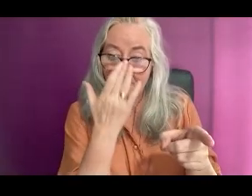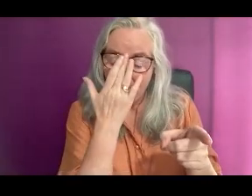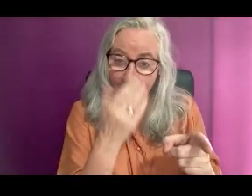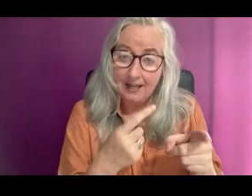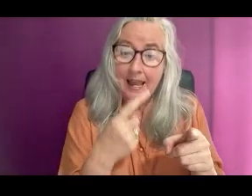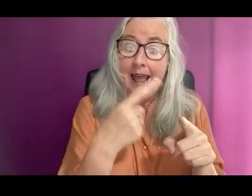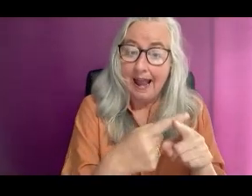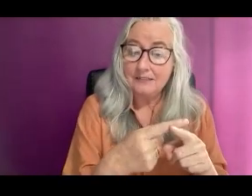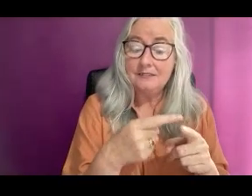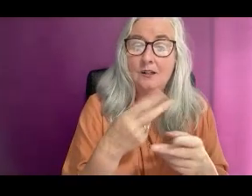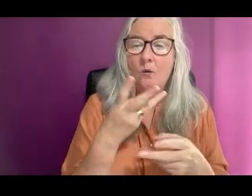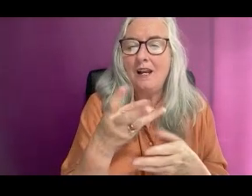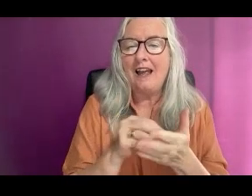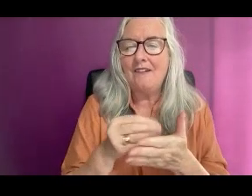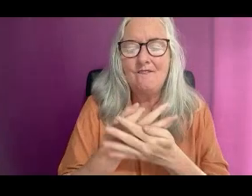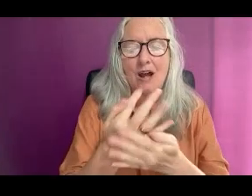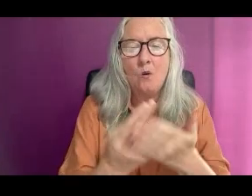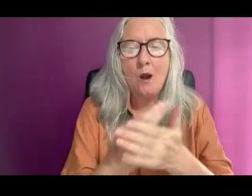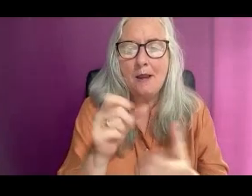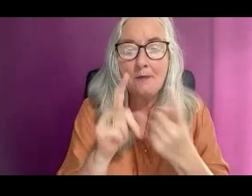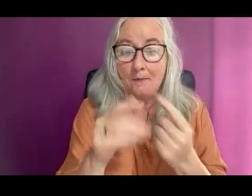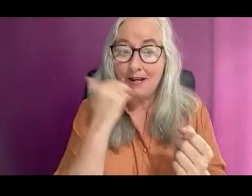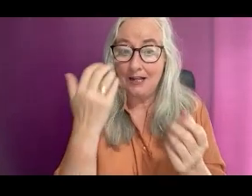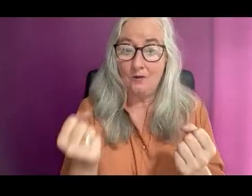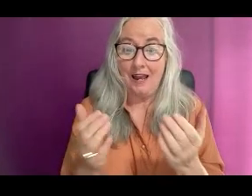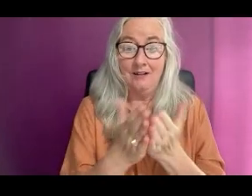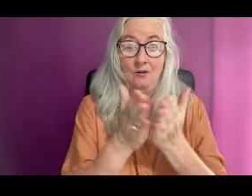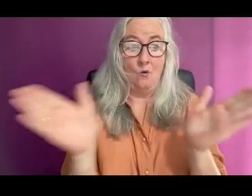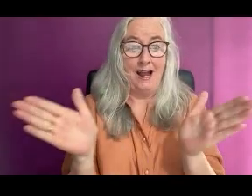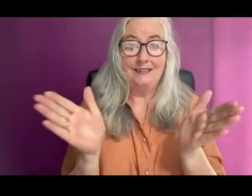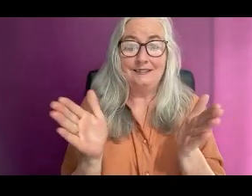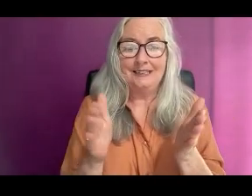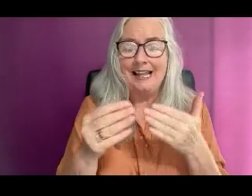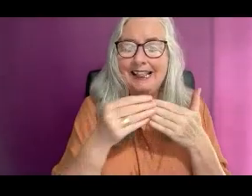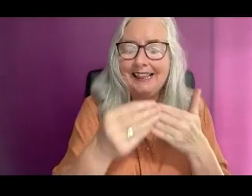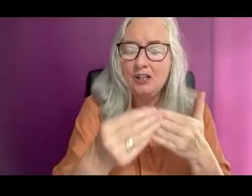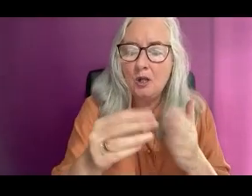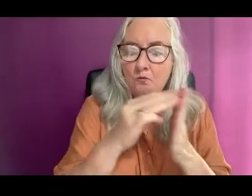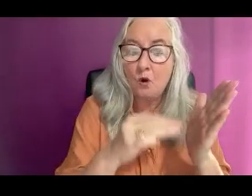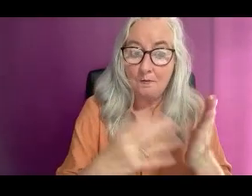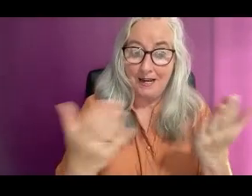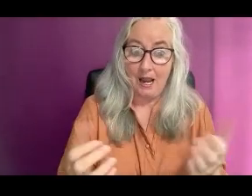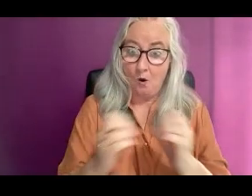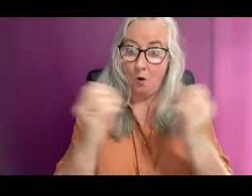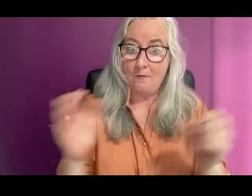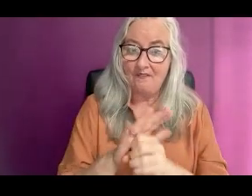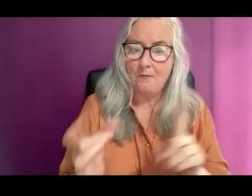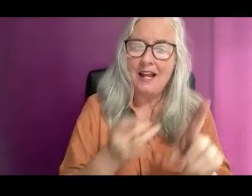I will send more information because we have a WIDE Leaders program now open for application, which will be a